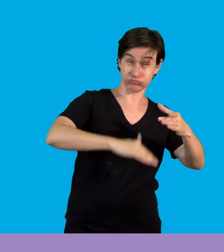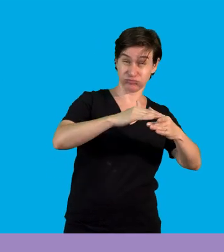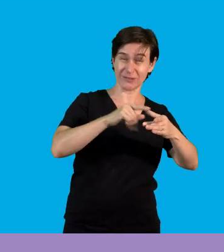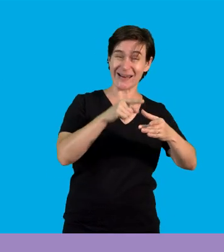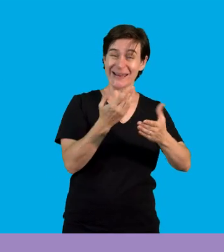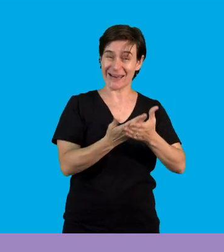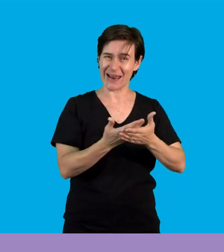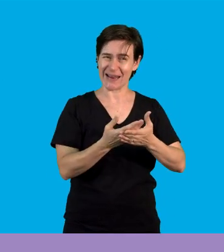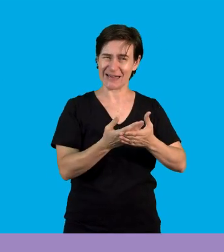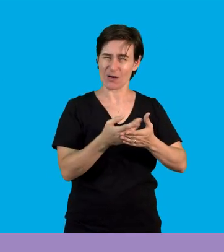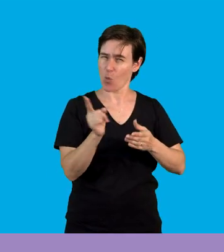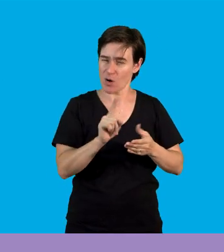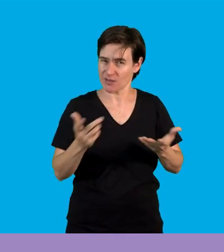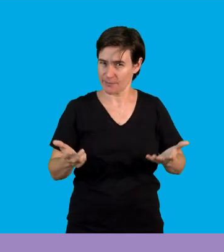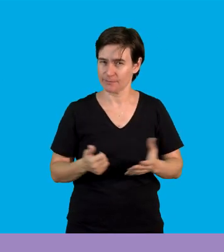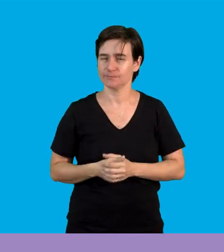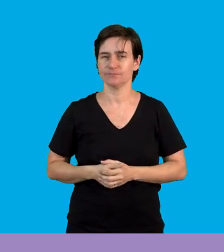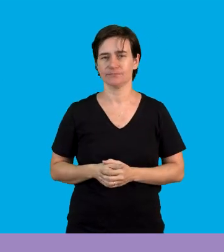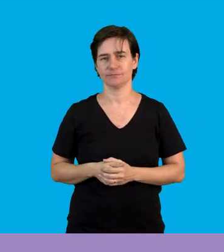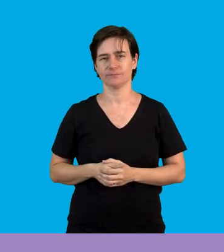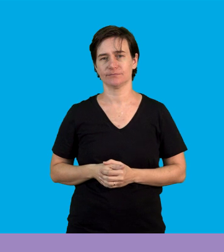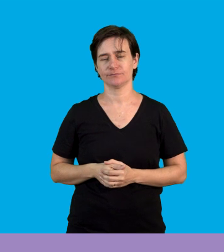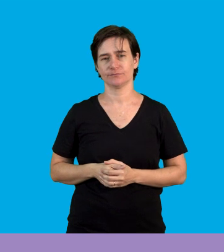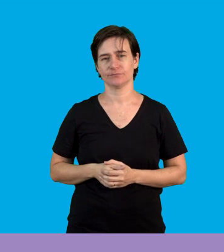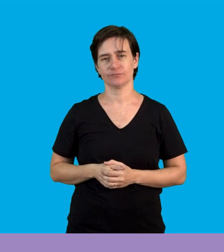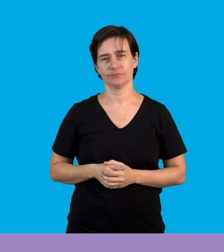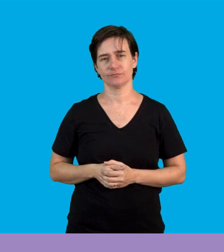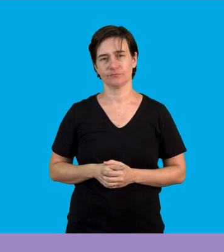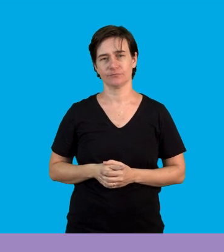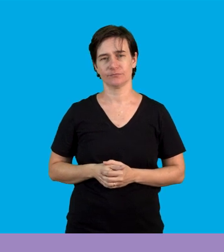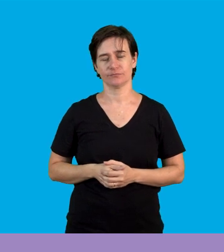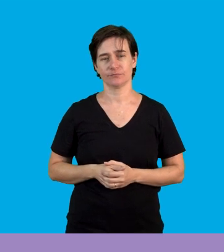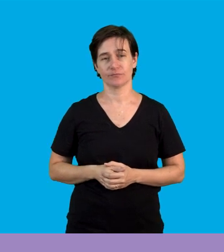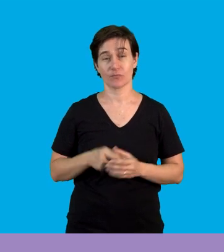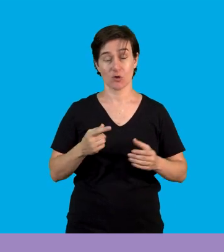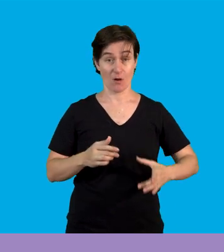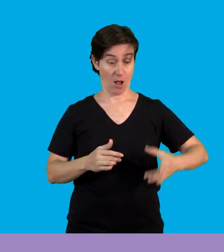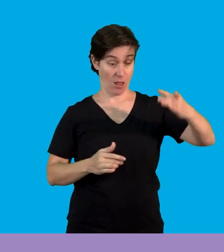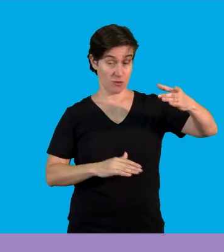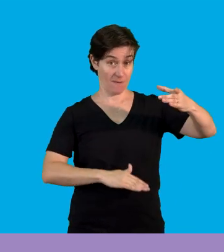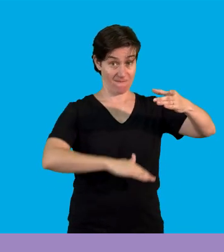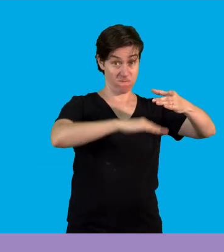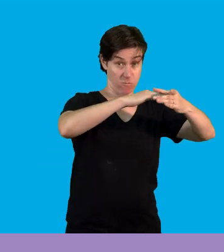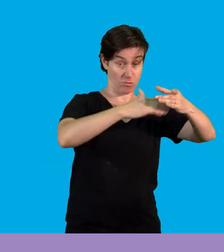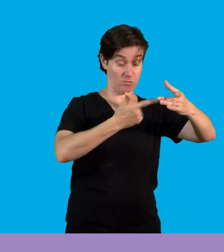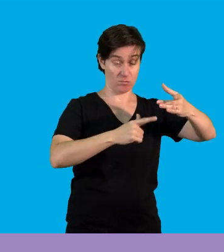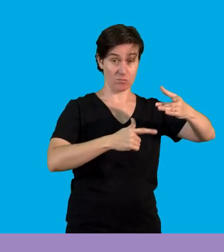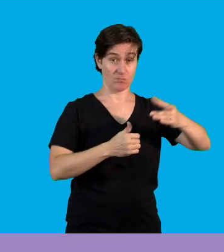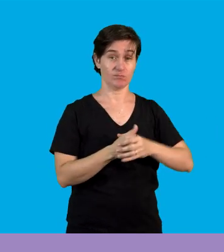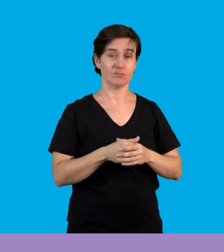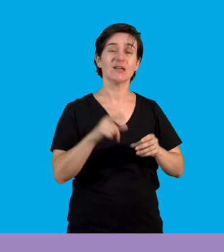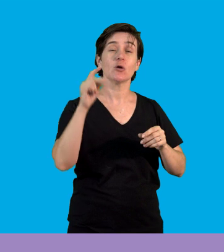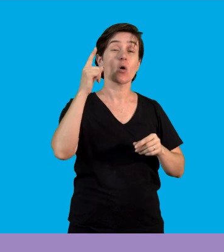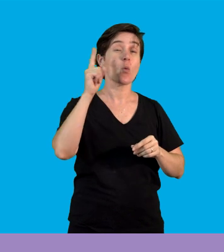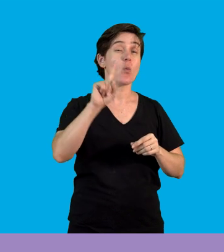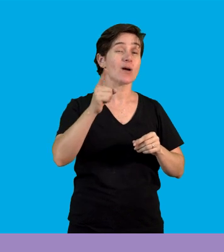amount that the glass can take. So when we are calculating that, the whole glass, which is in the shape of a